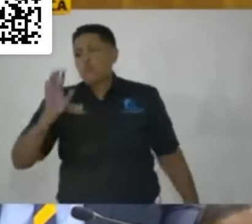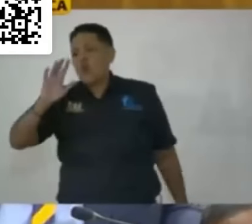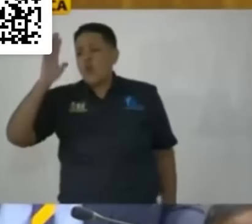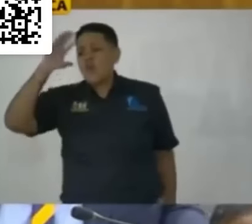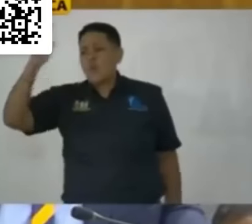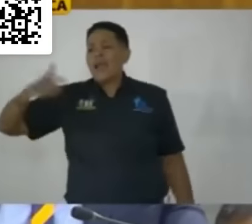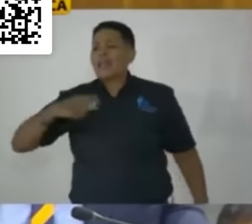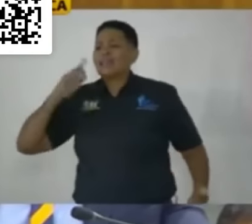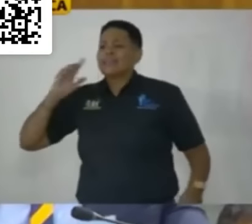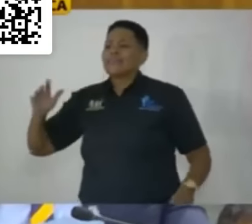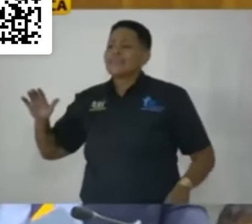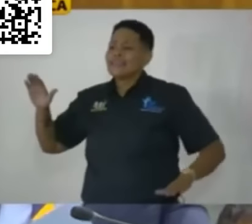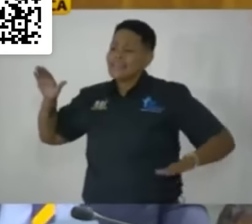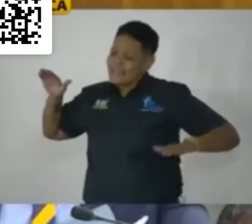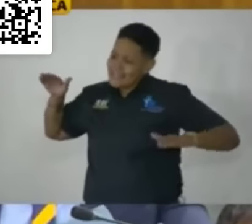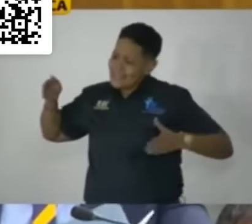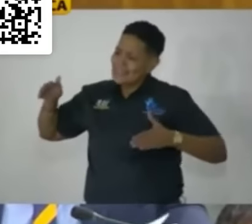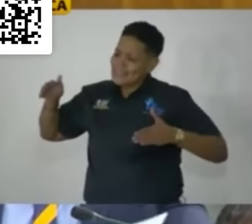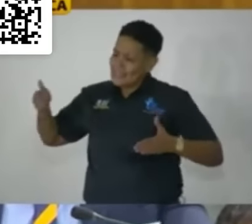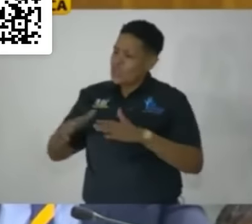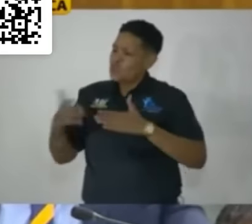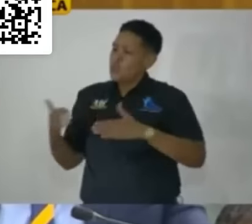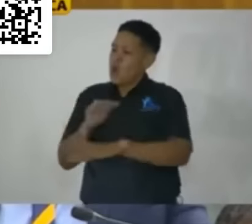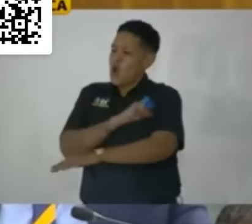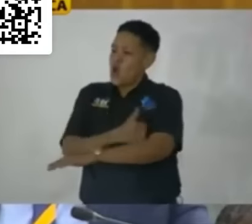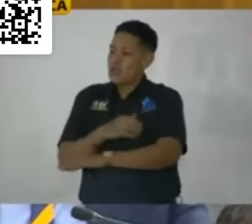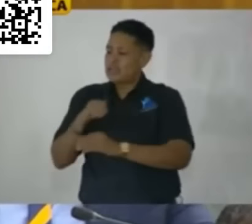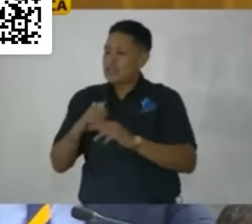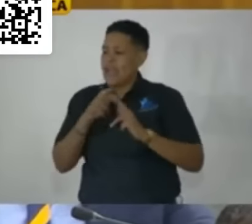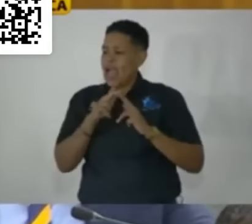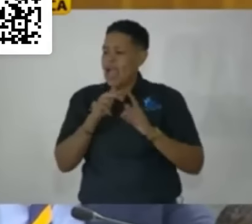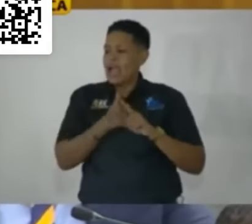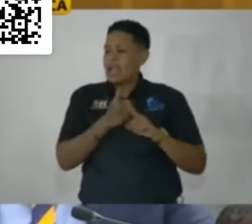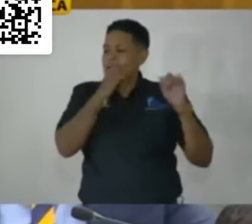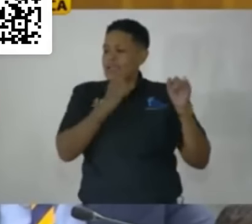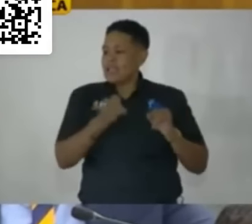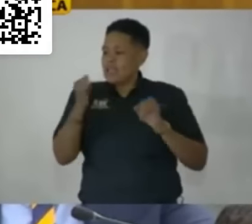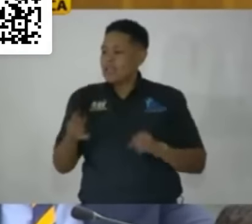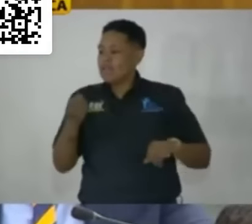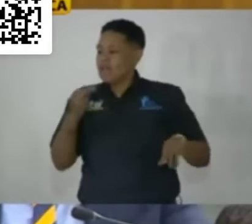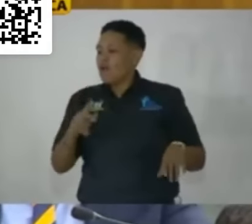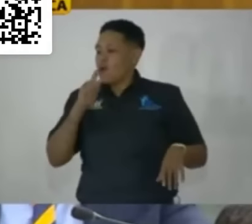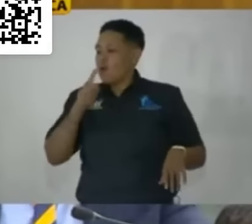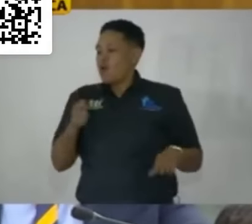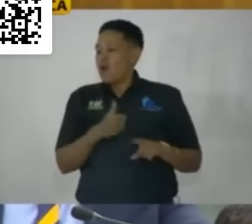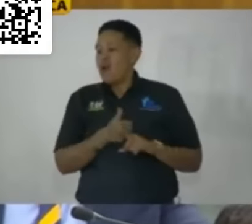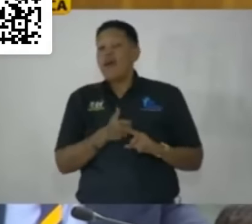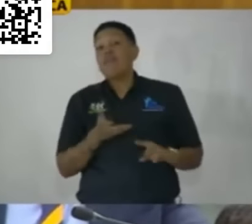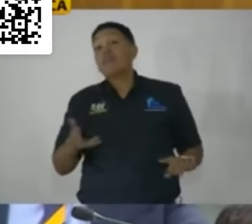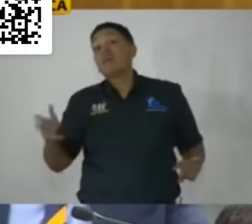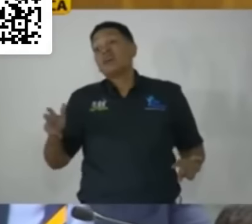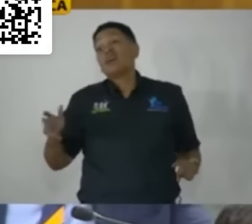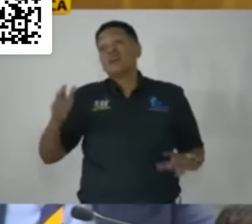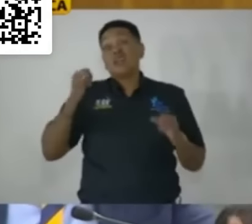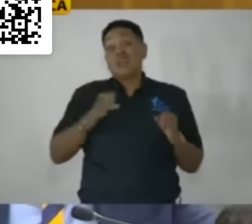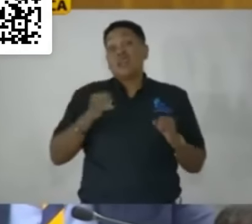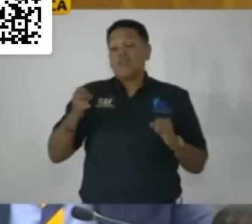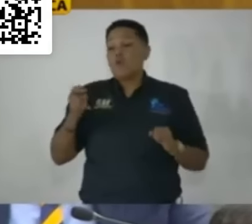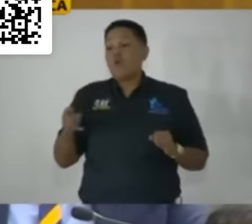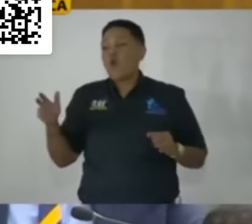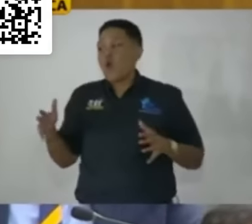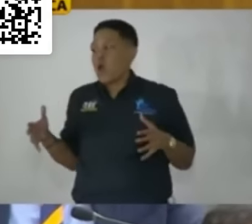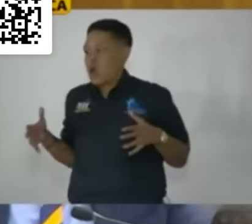to concentrate too much authority in either an individual or a body. And that leads to